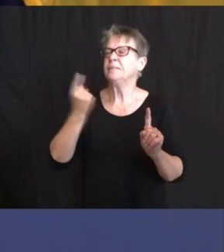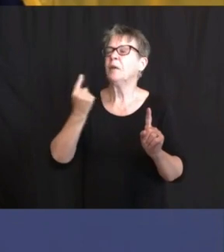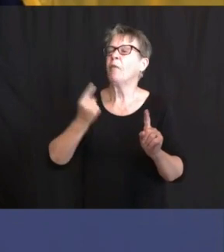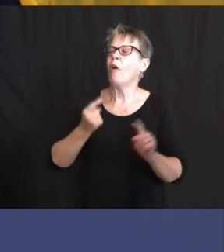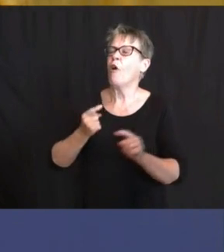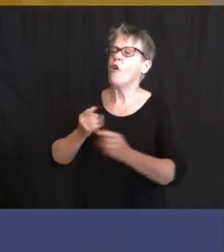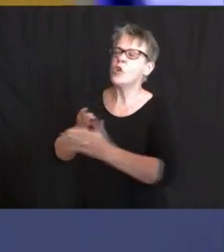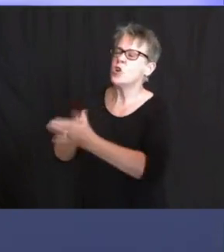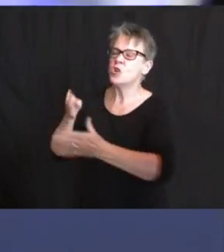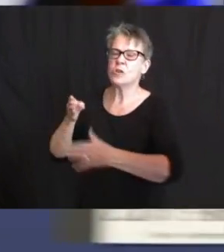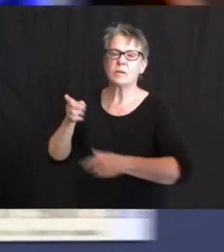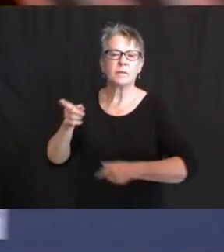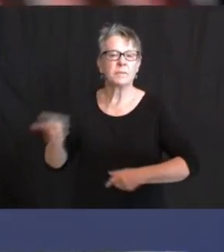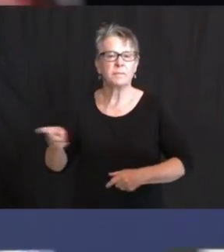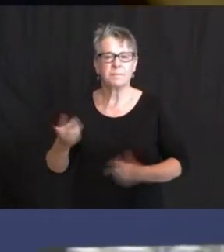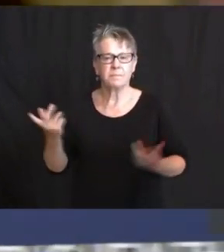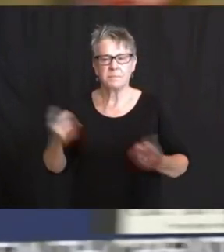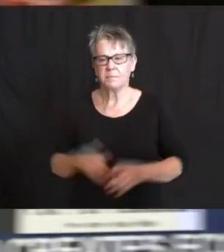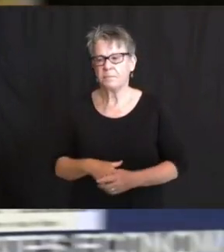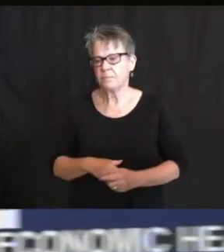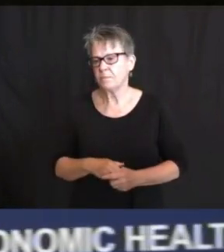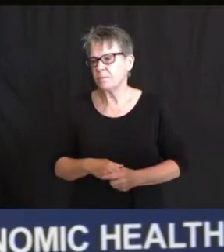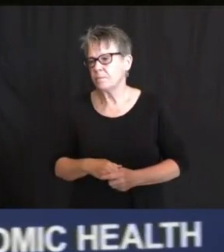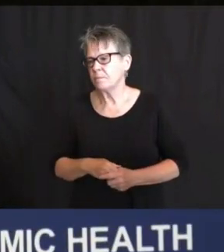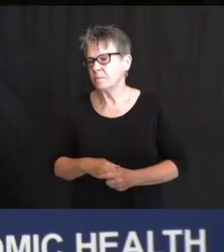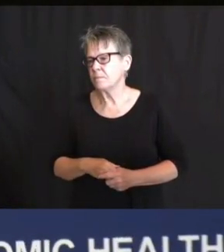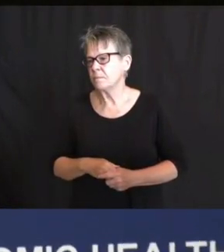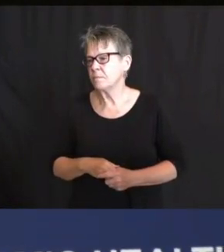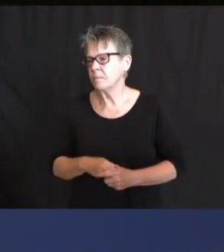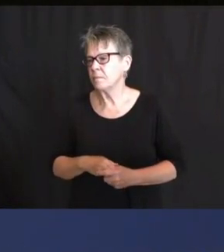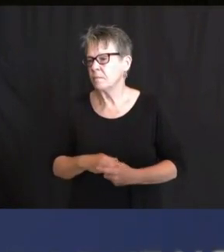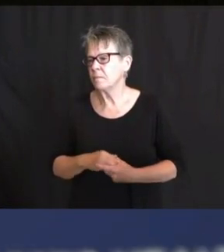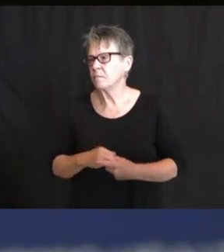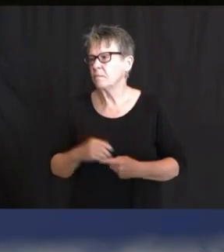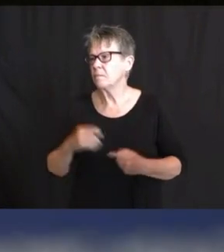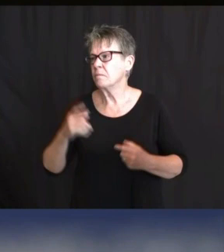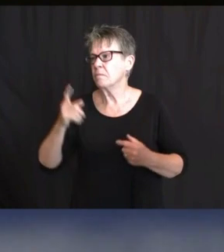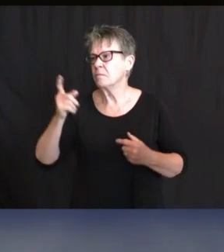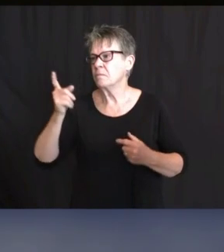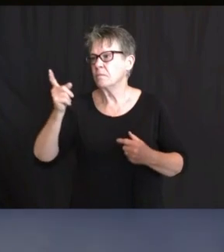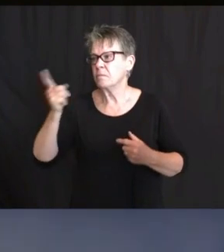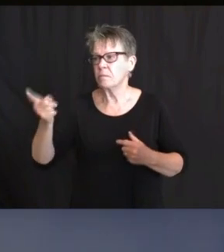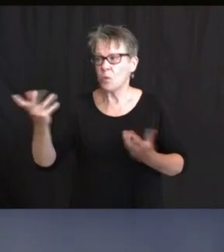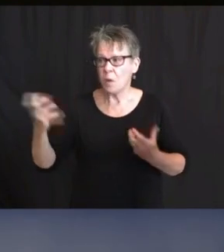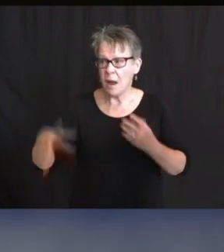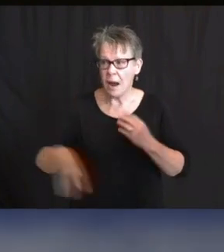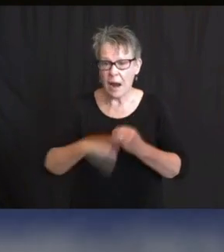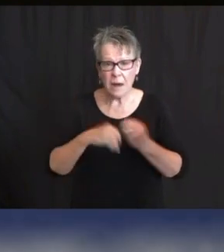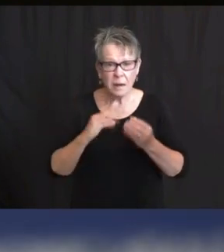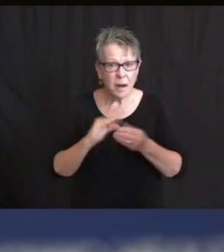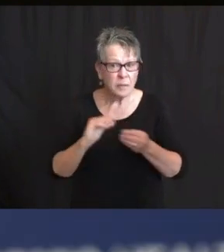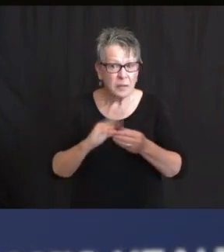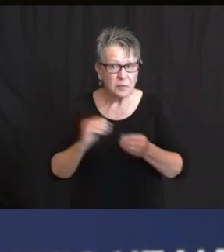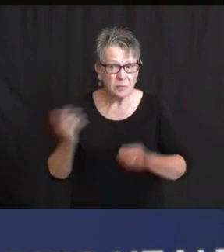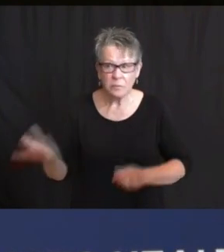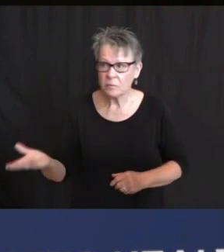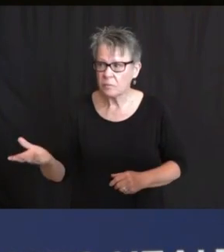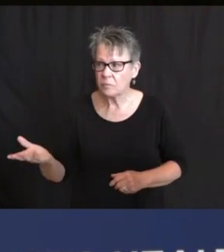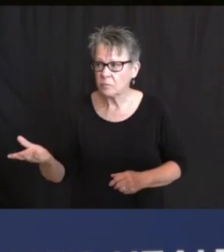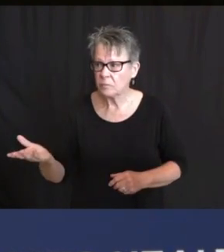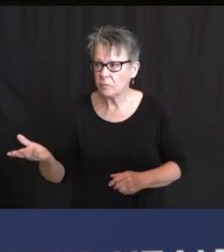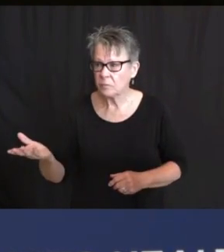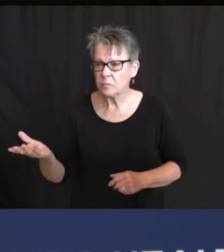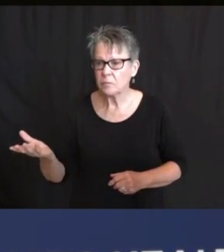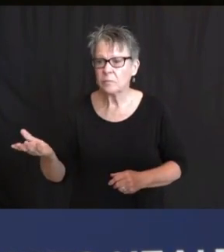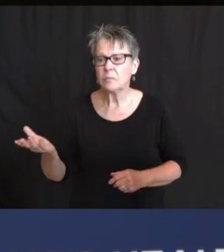that? I will just add one thing, Governor, and thank you very much. As the governor stated, that was covered heavily and ultimately ended up as